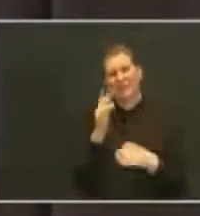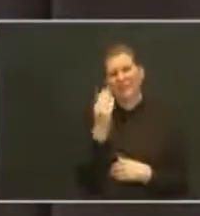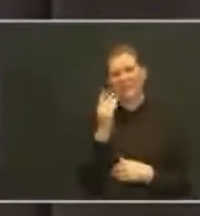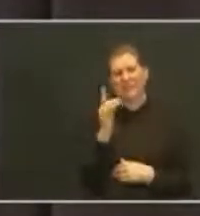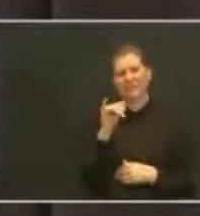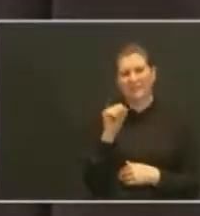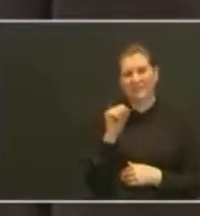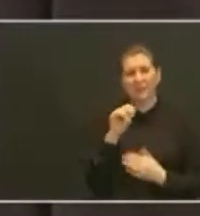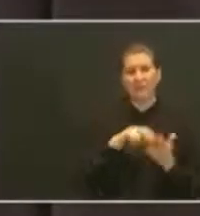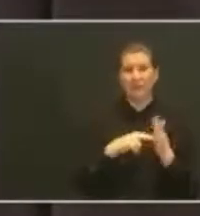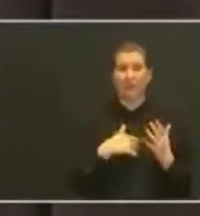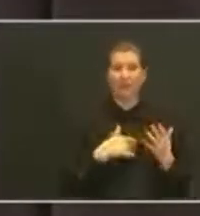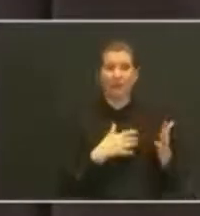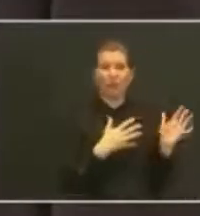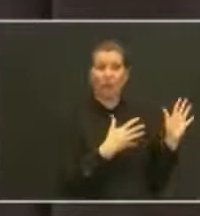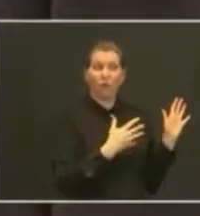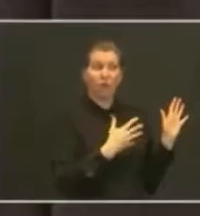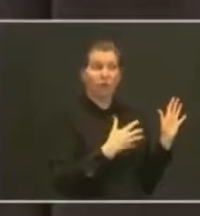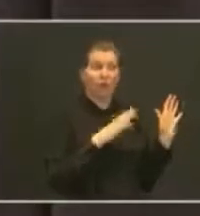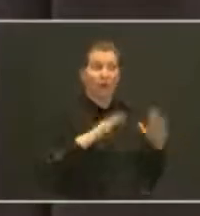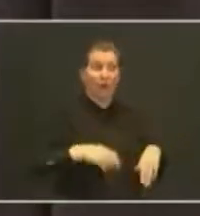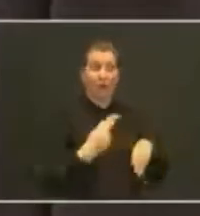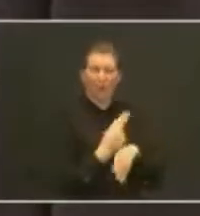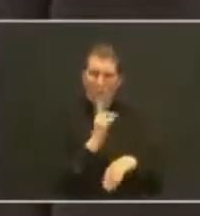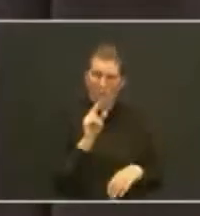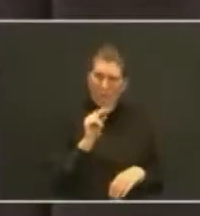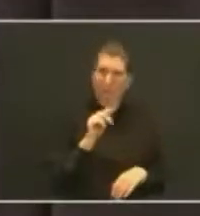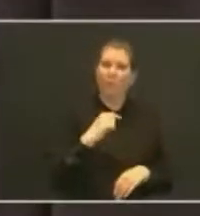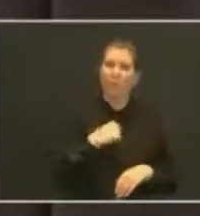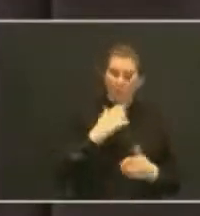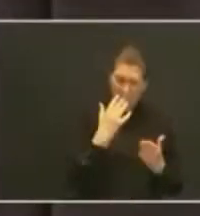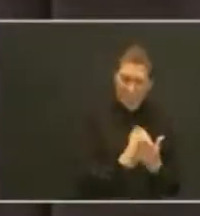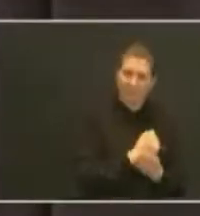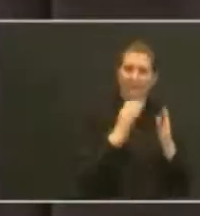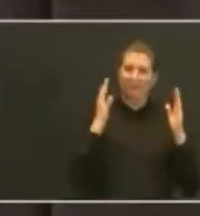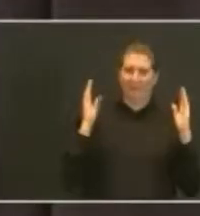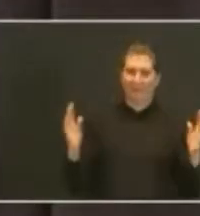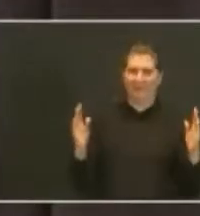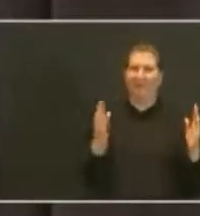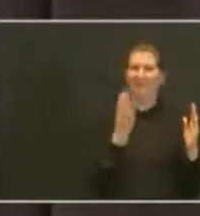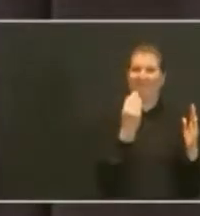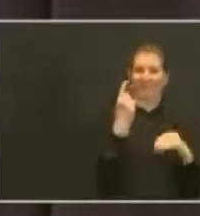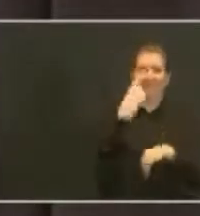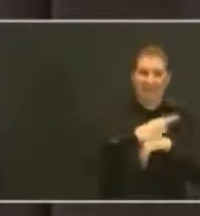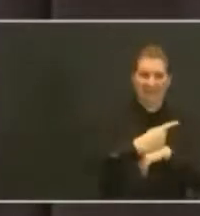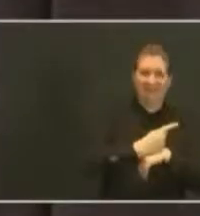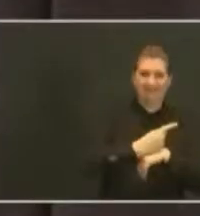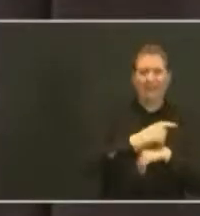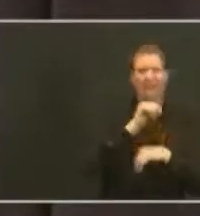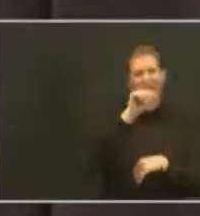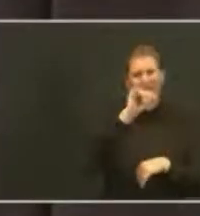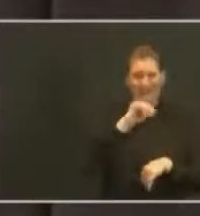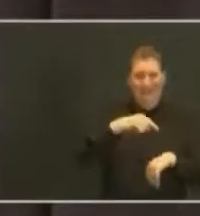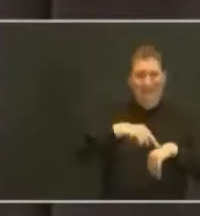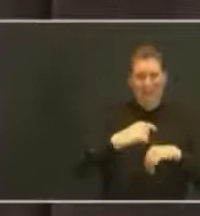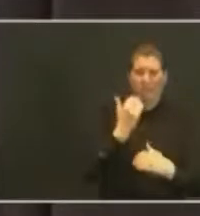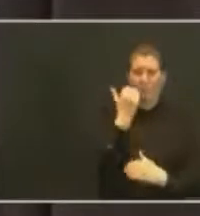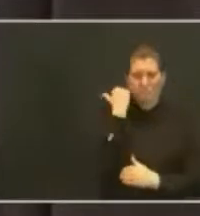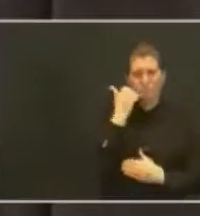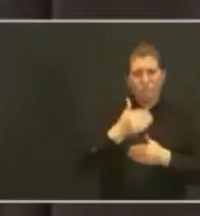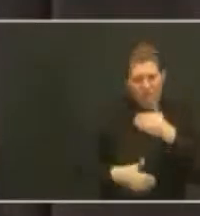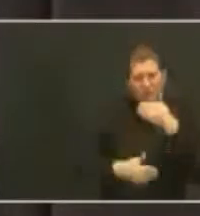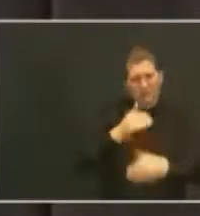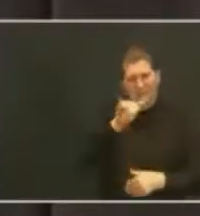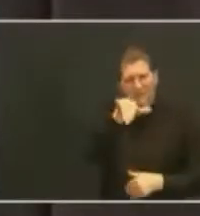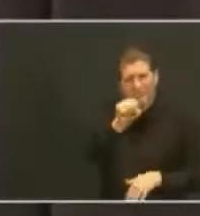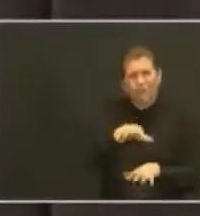and never got there. It just was that process of getting it to the different sites. And that's too long. That's why that grade came through that